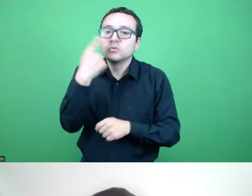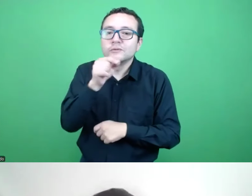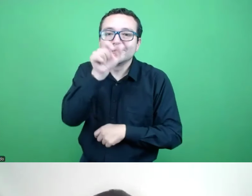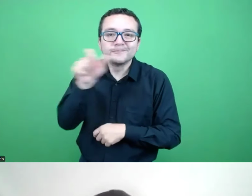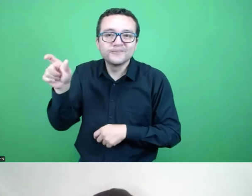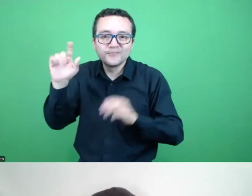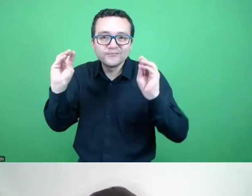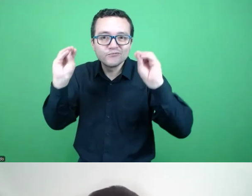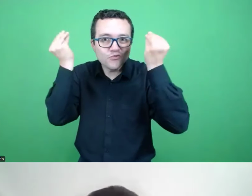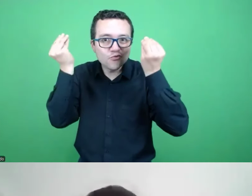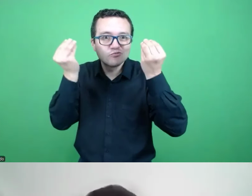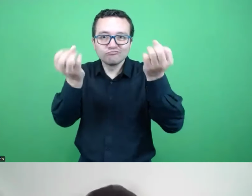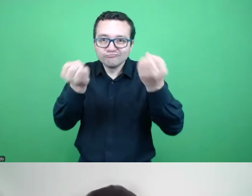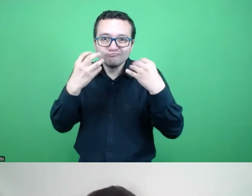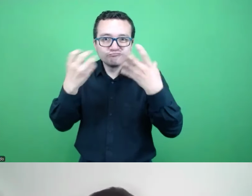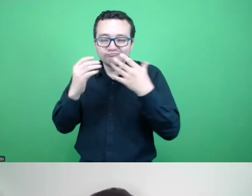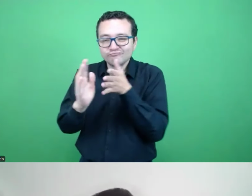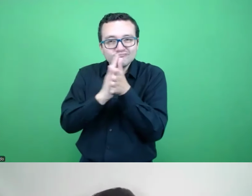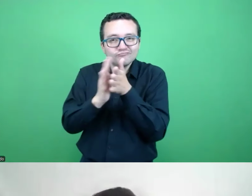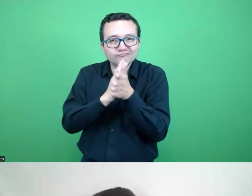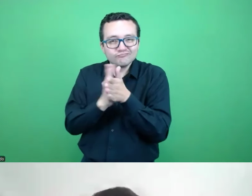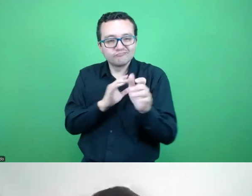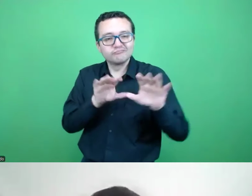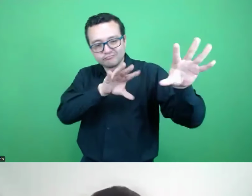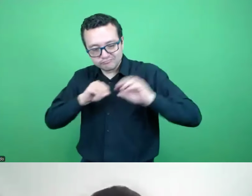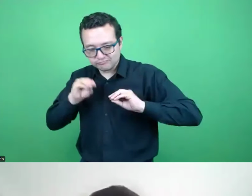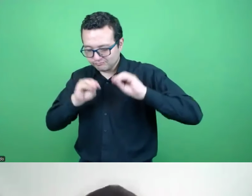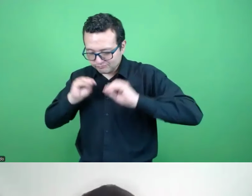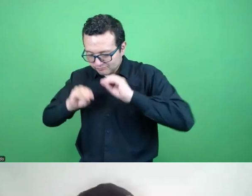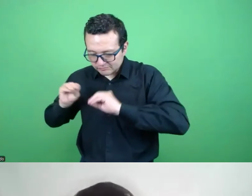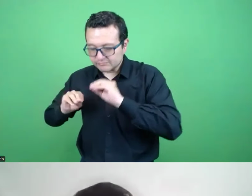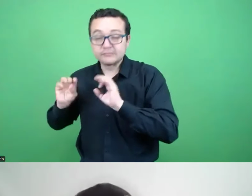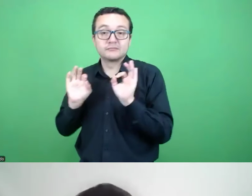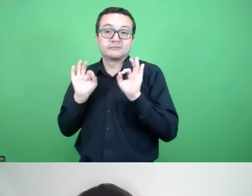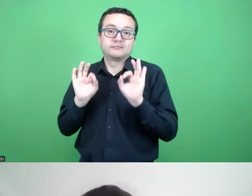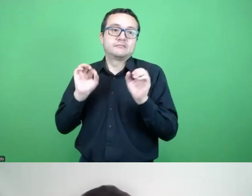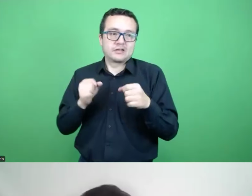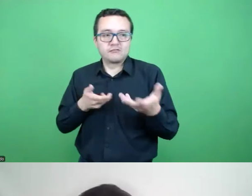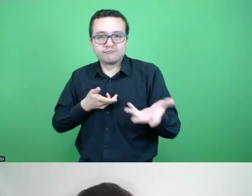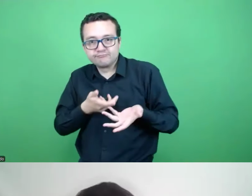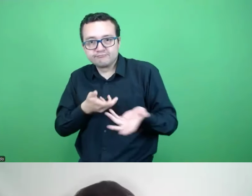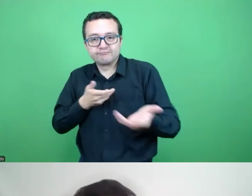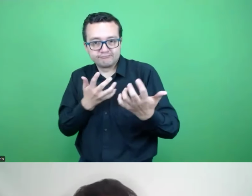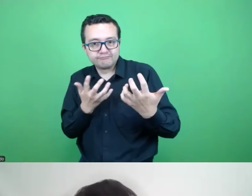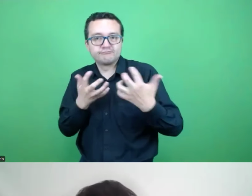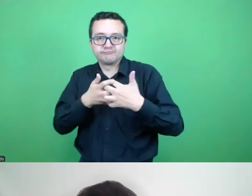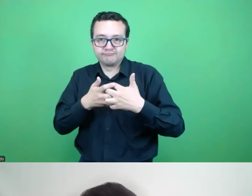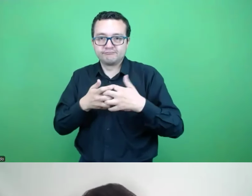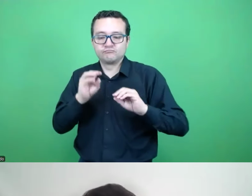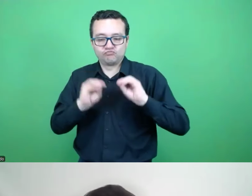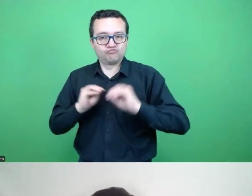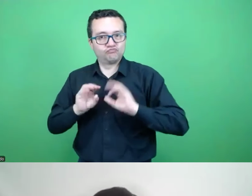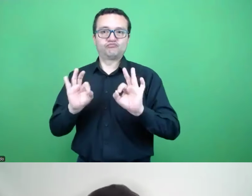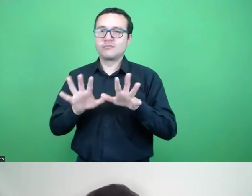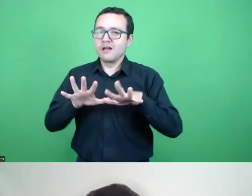facilitate work that looks at what a call to action for youth could look like